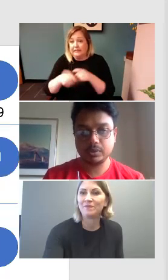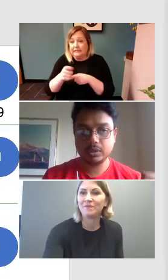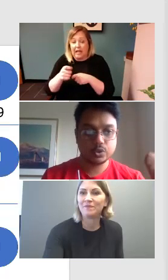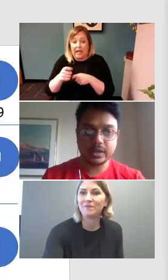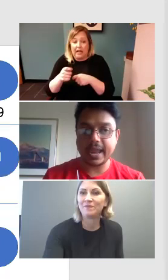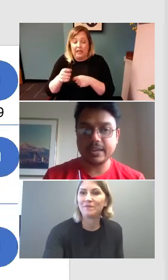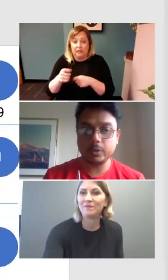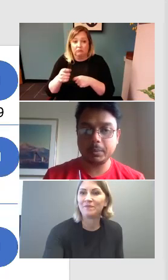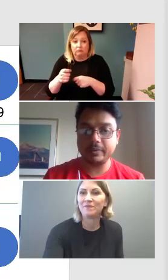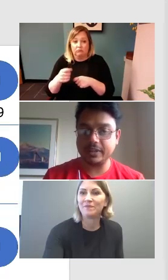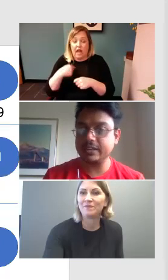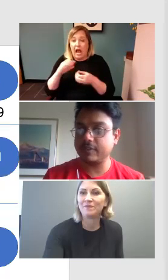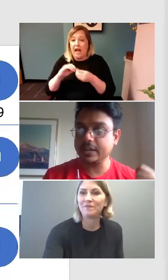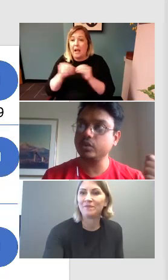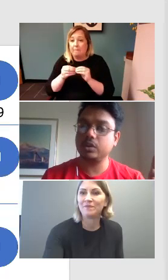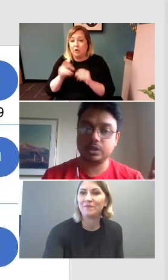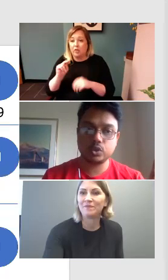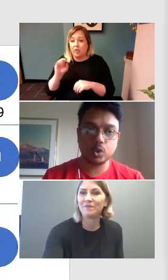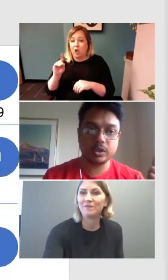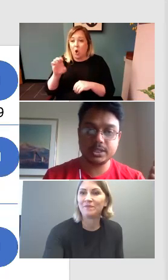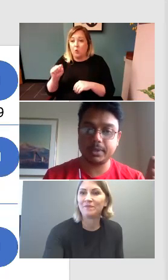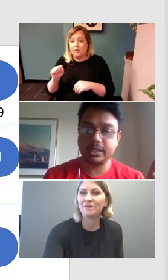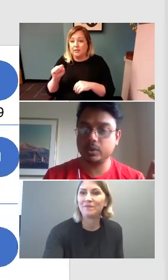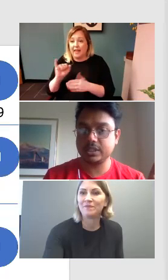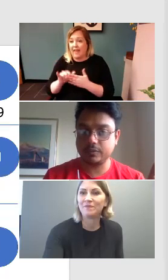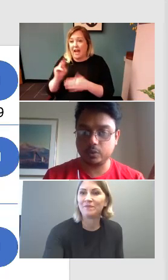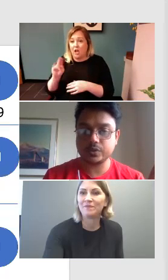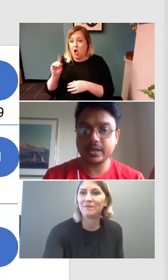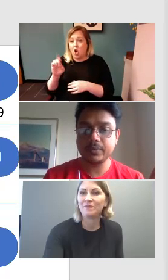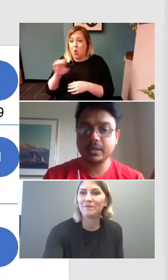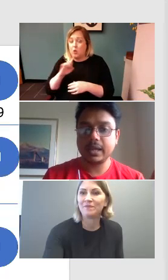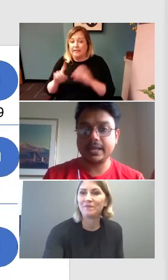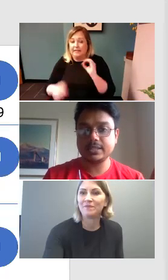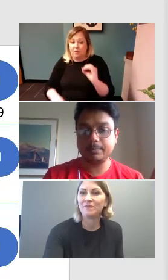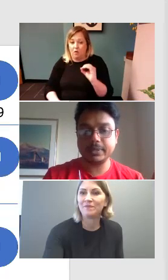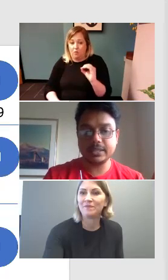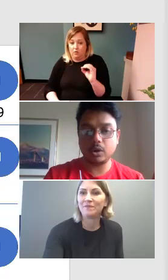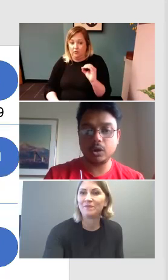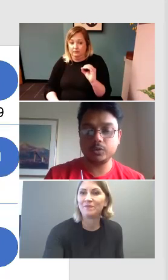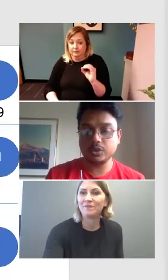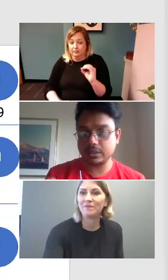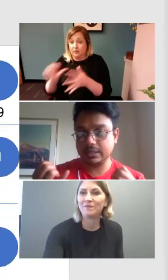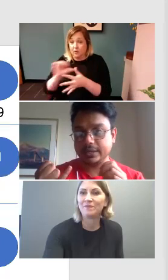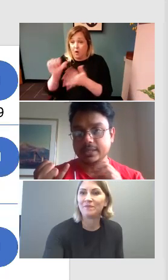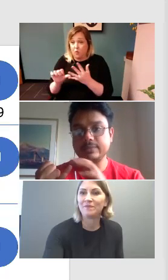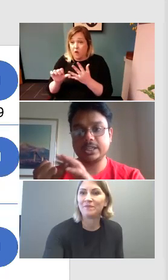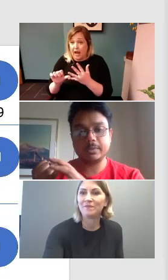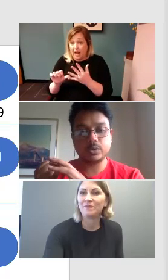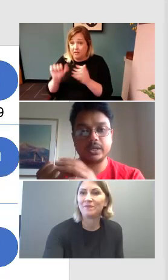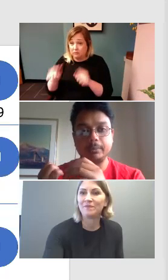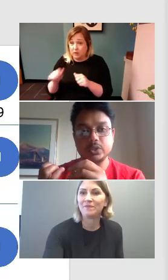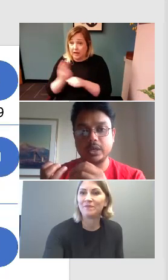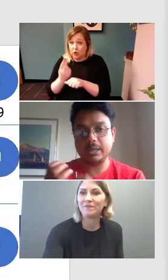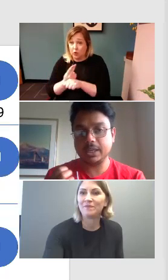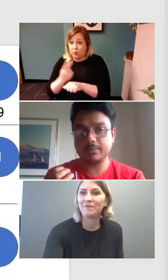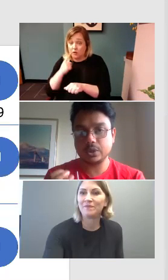0. So an array would be perfectly fine to store this particular set of nodes, right? I just represent all of those letters with